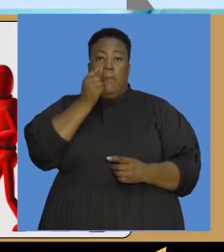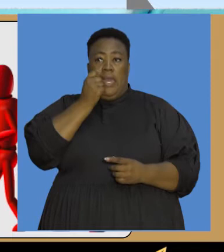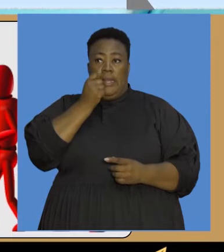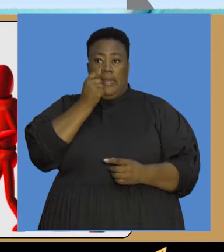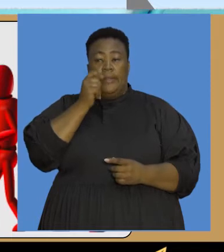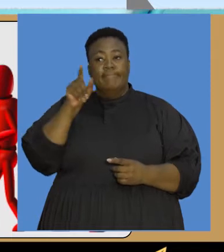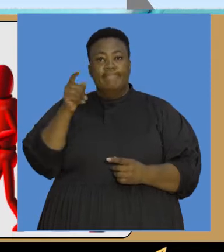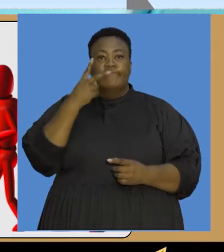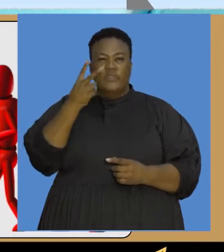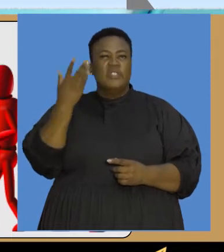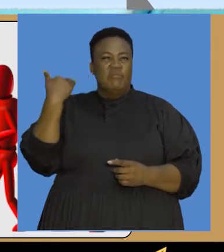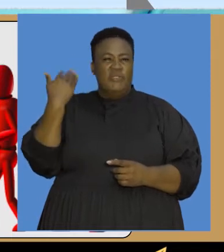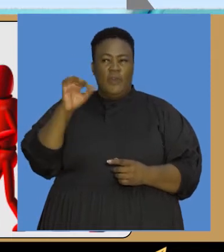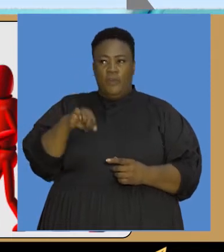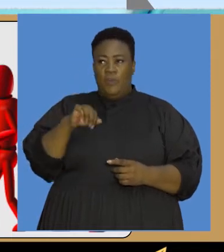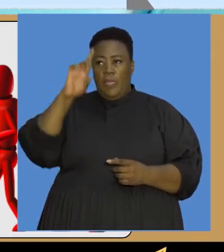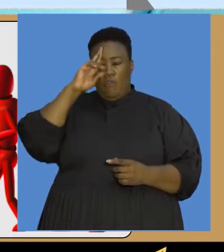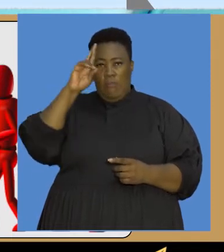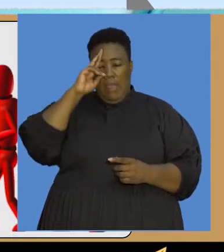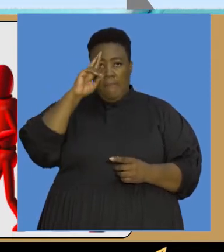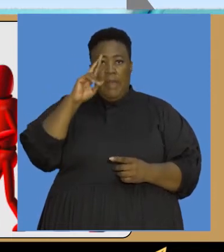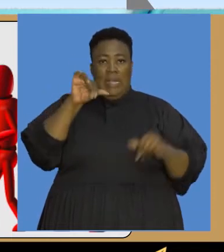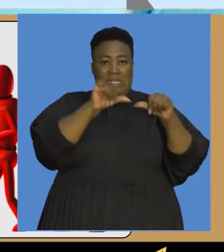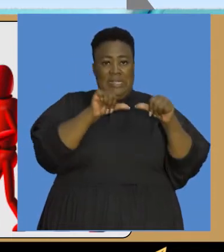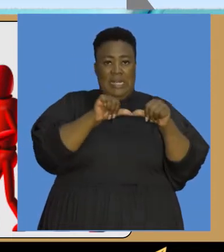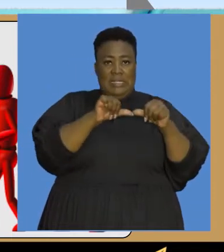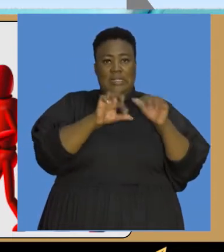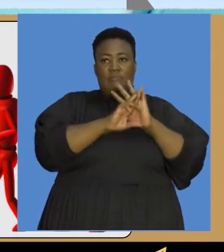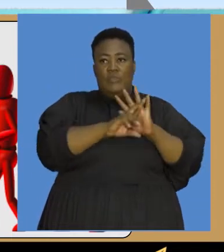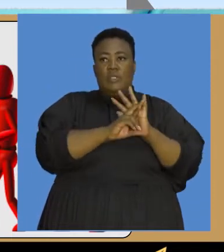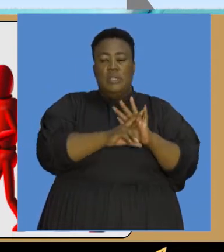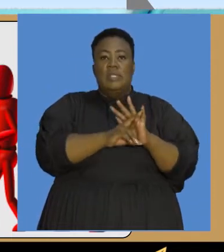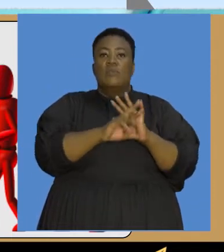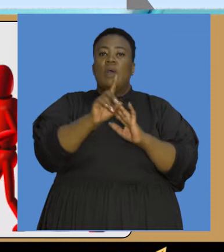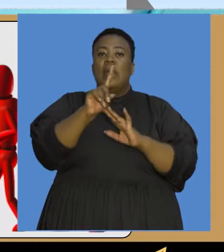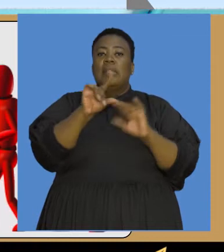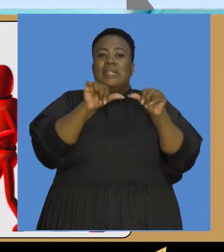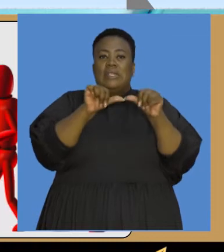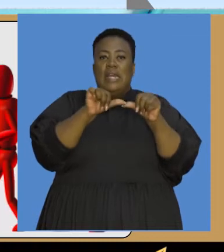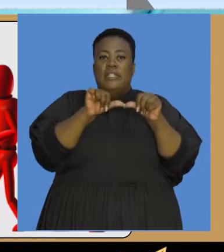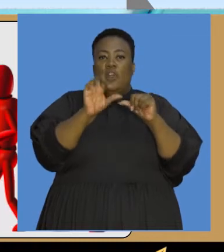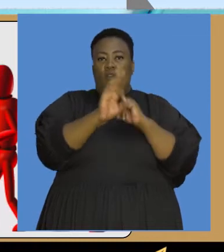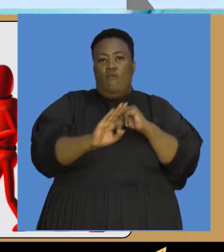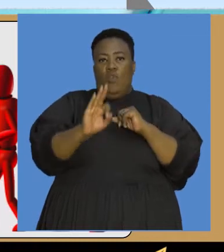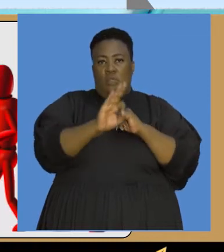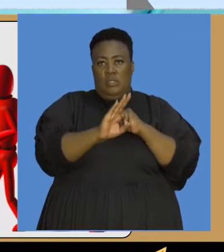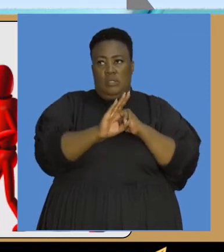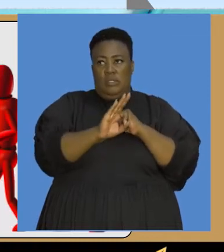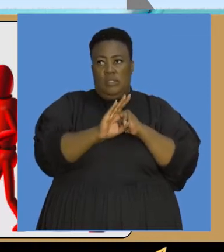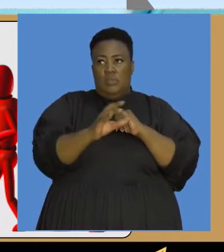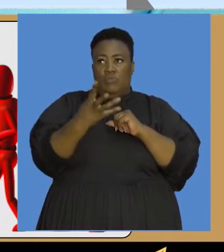seen before. And remember, the size of the men represents the size of the force. We have our